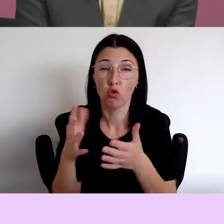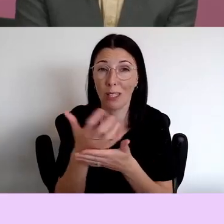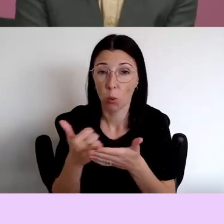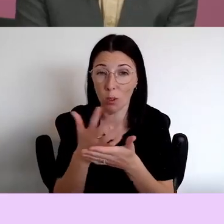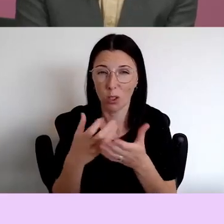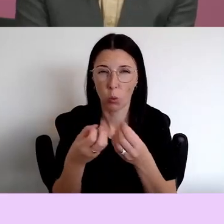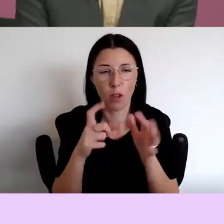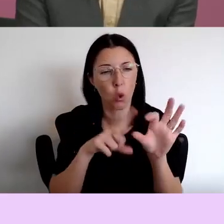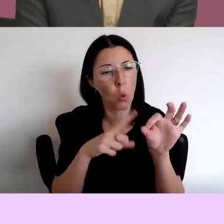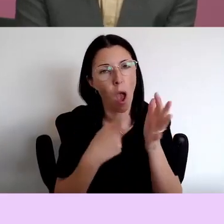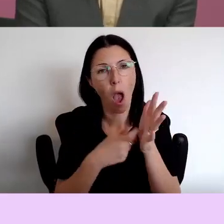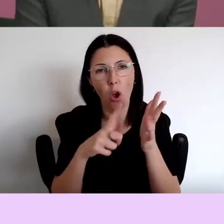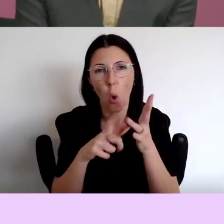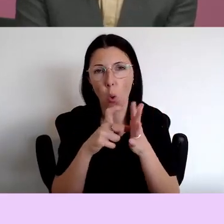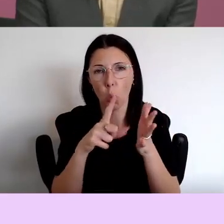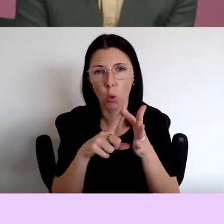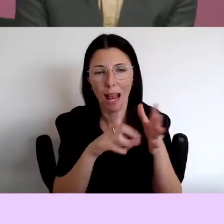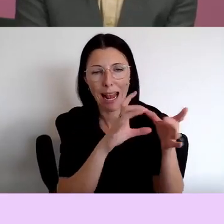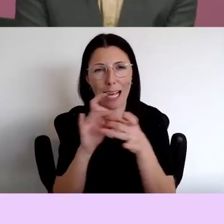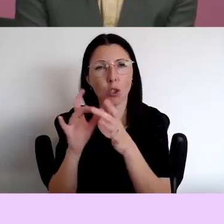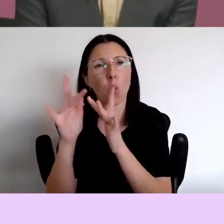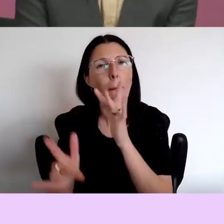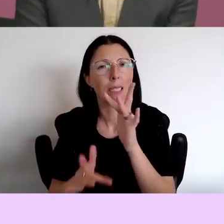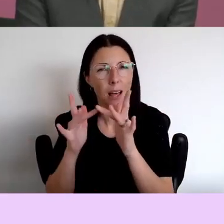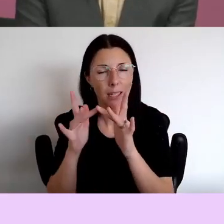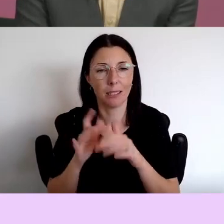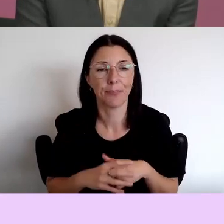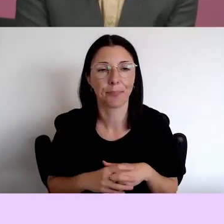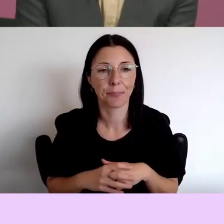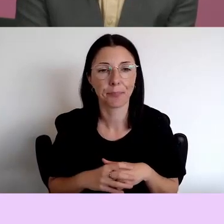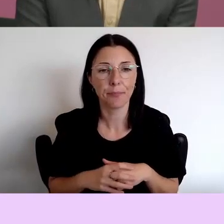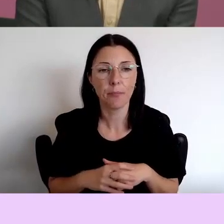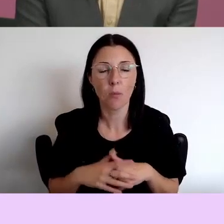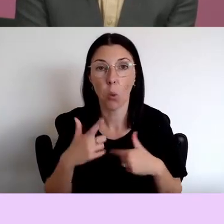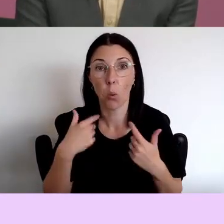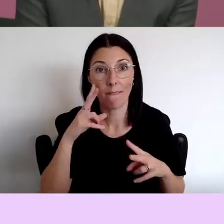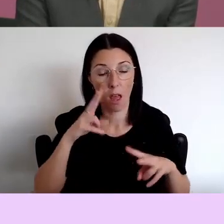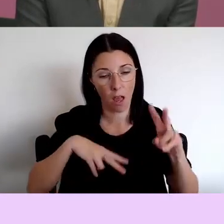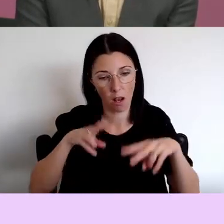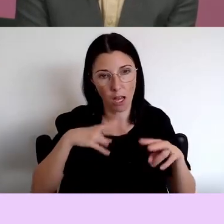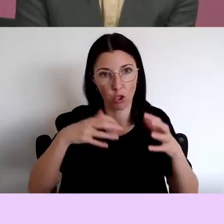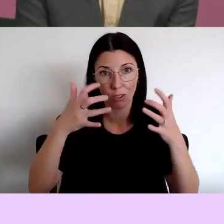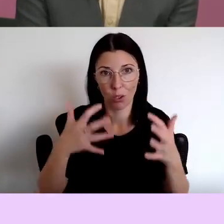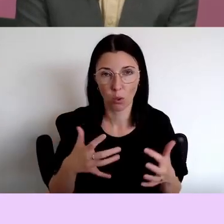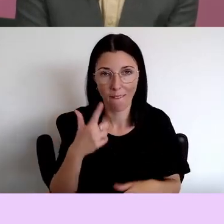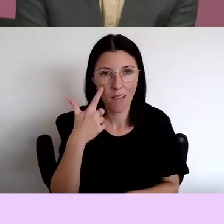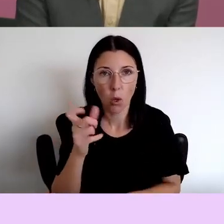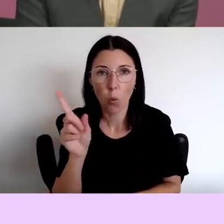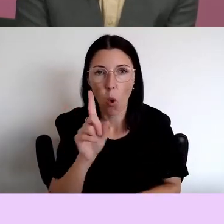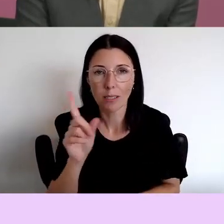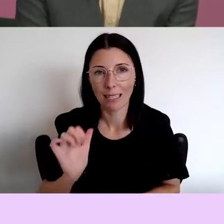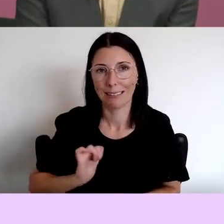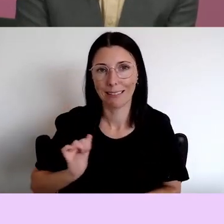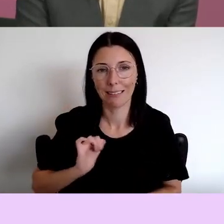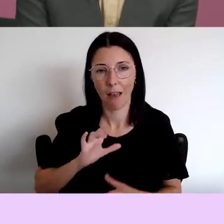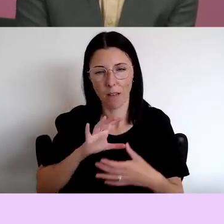investigation outcomes from IBAC's website. After analysing the results, we discovered that staff engaged with the